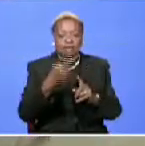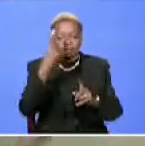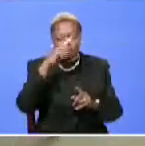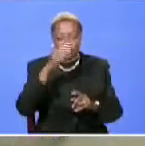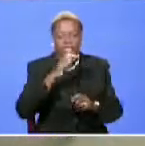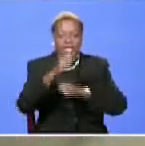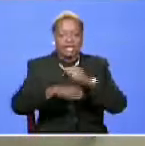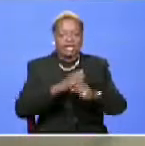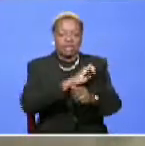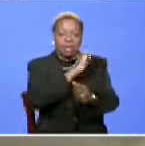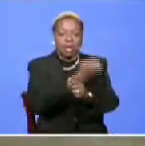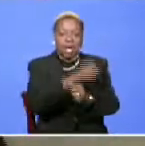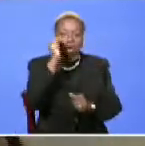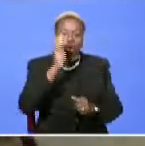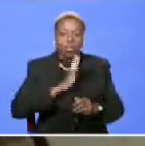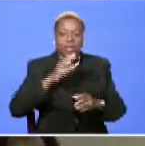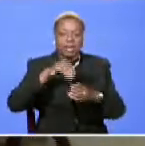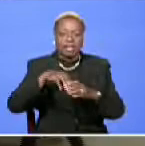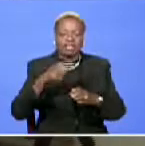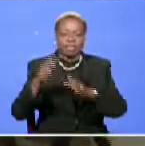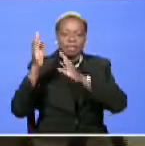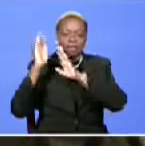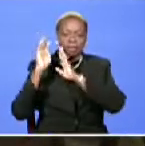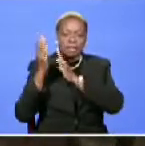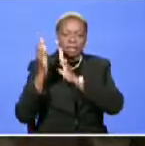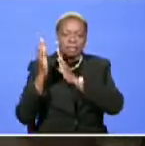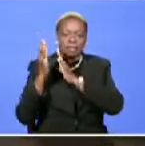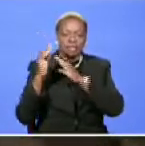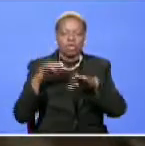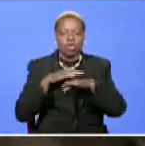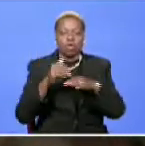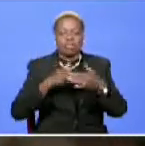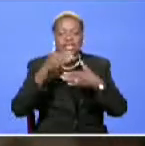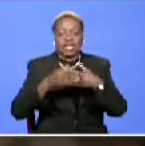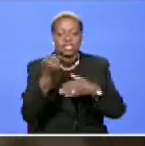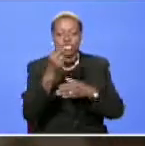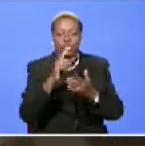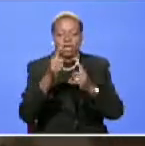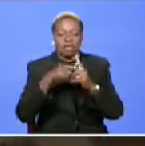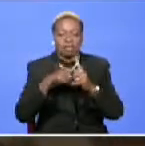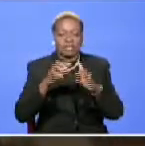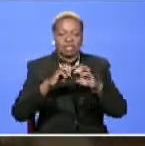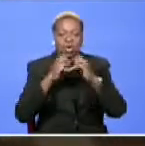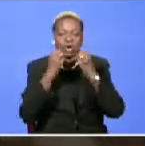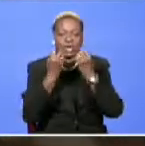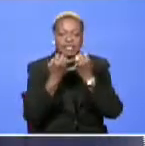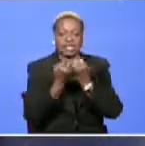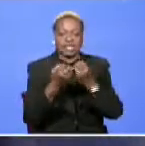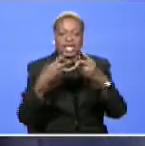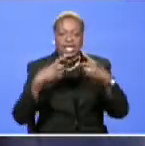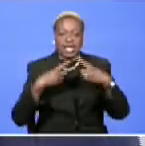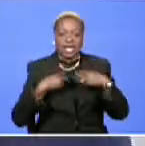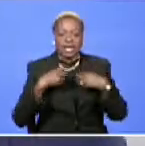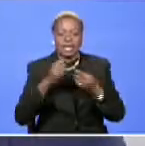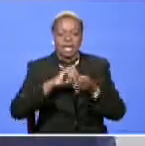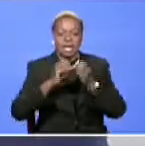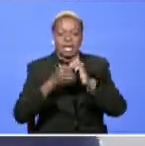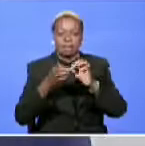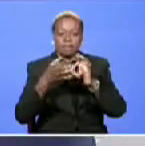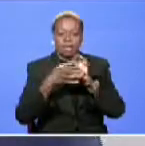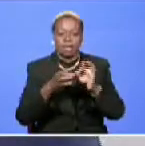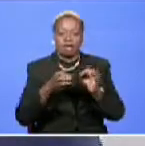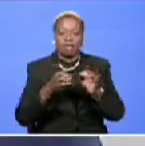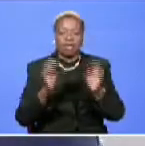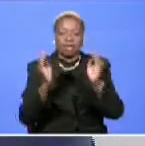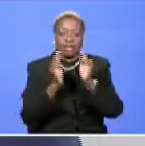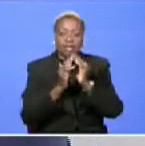Bahamas. President Vanessa Scott says over the next 12 months, the organization has pegged a series of seminars, all with the objective of